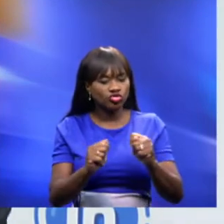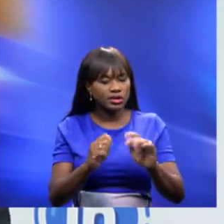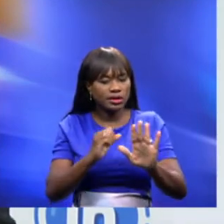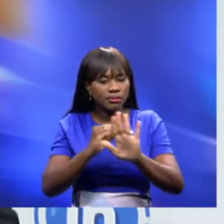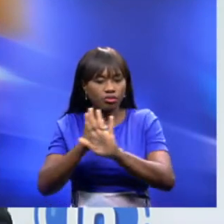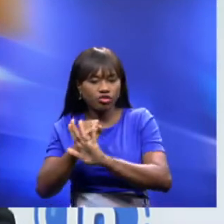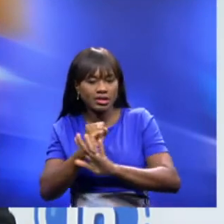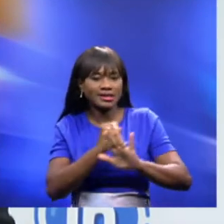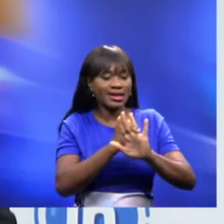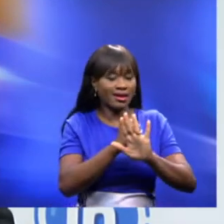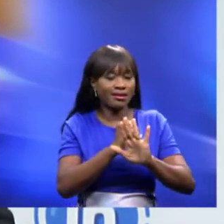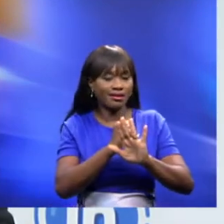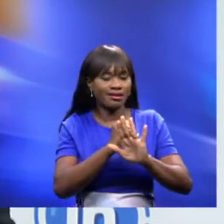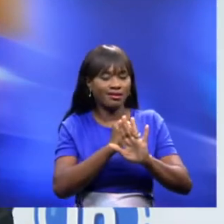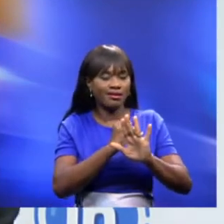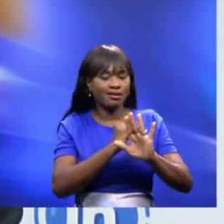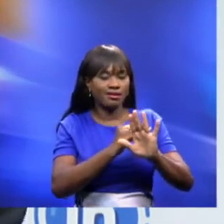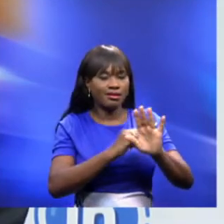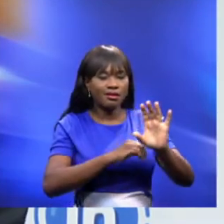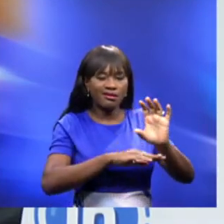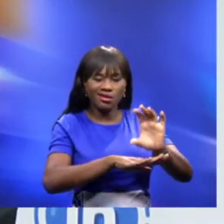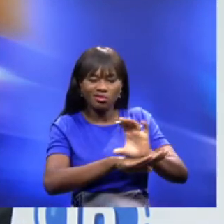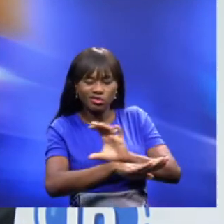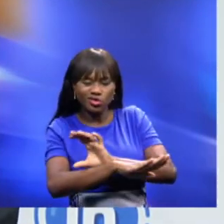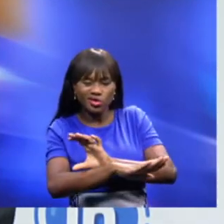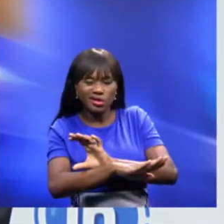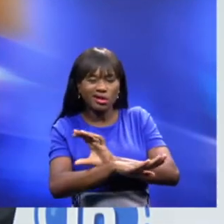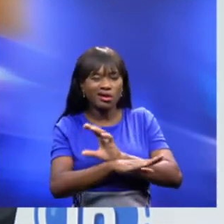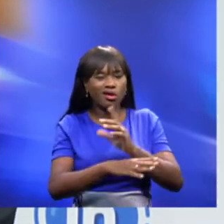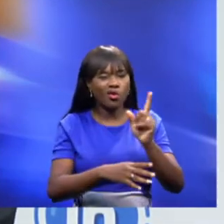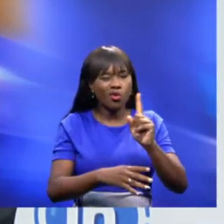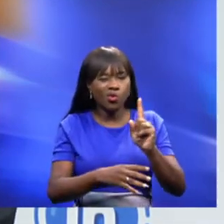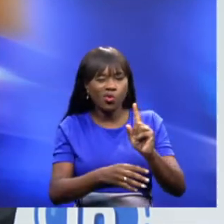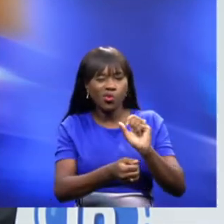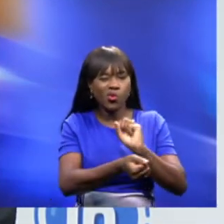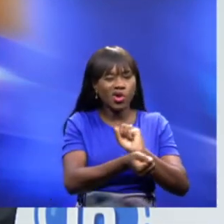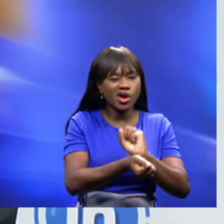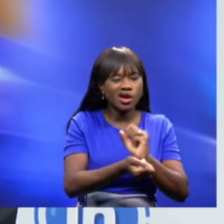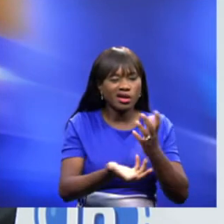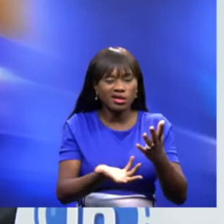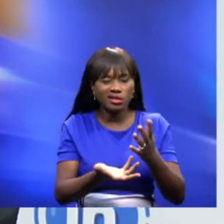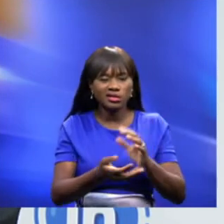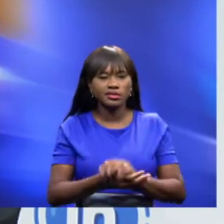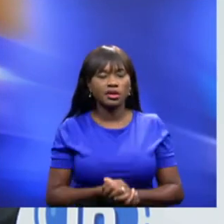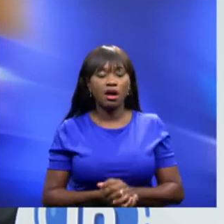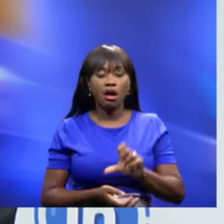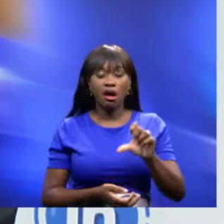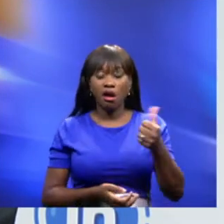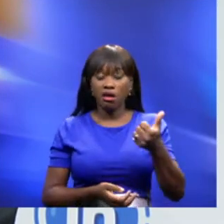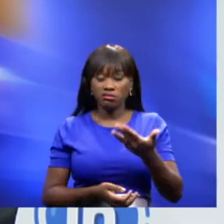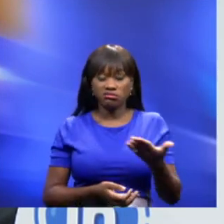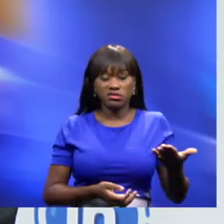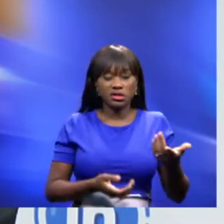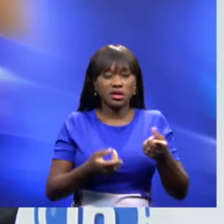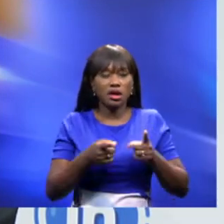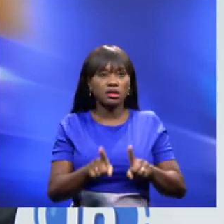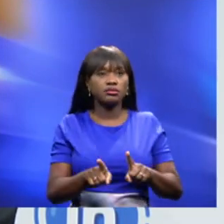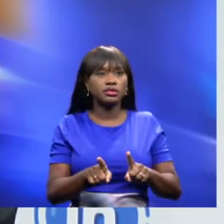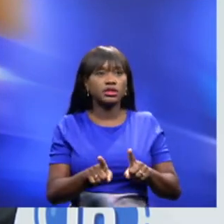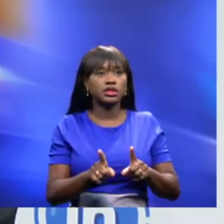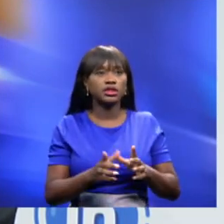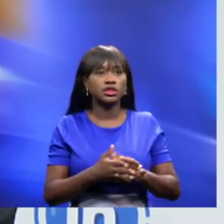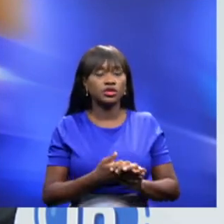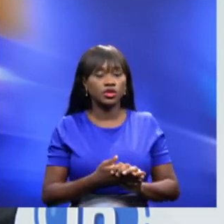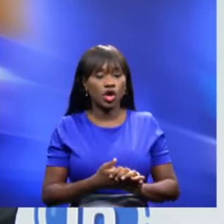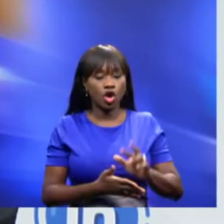digital infrastructure, as it were, at their home and their places of work. The other trend which we talked about earlier on is that area